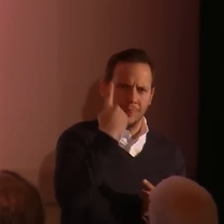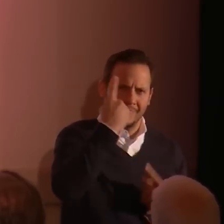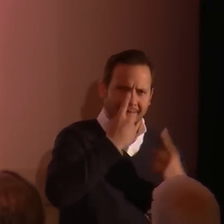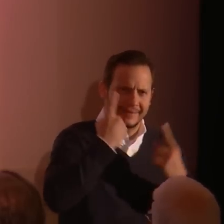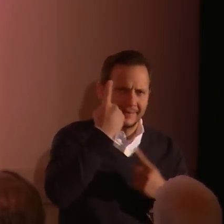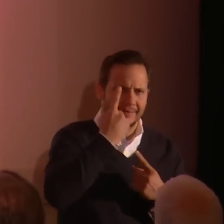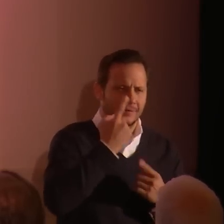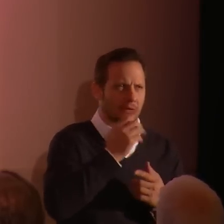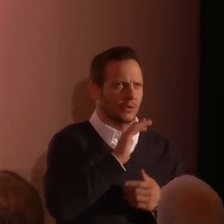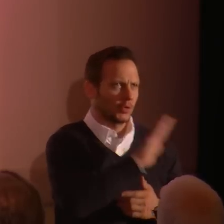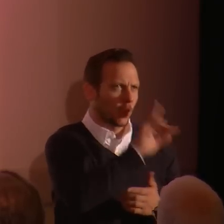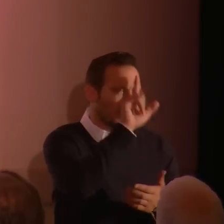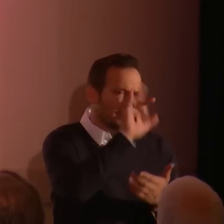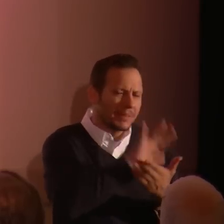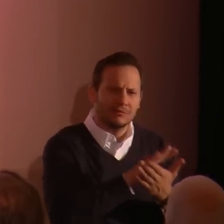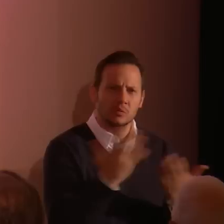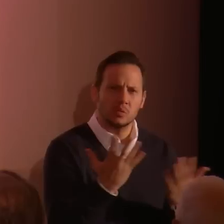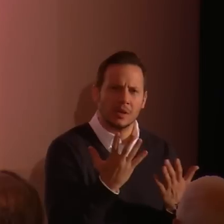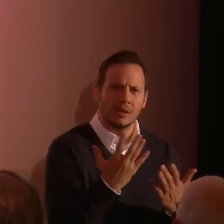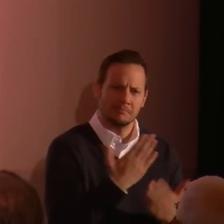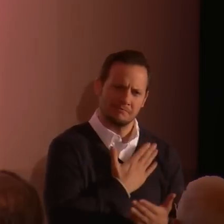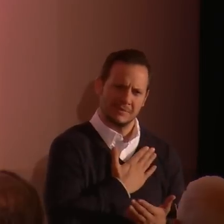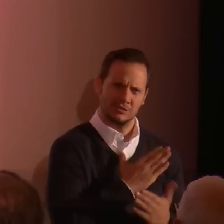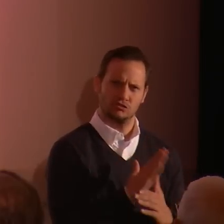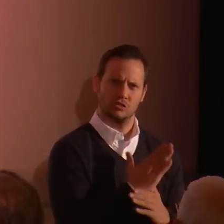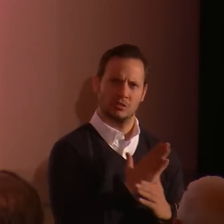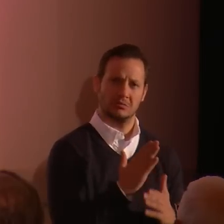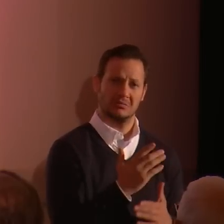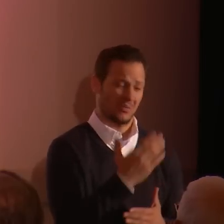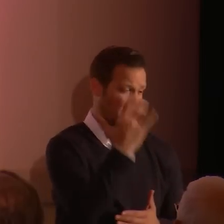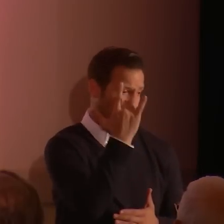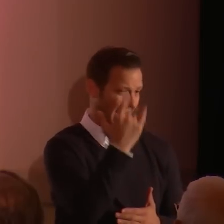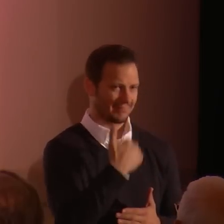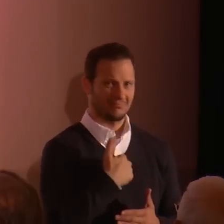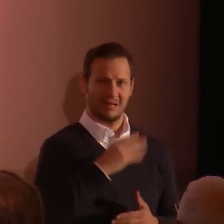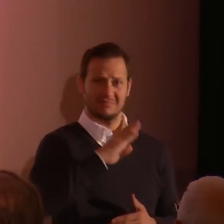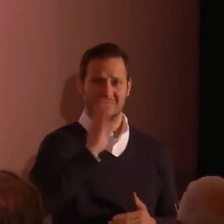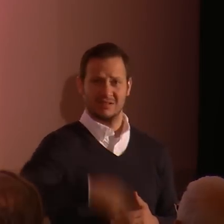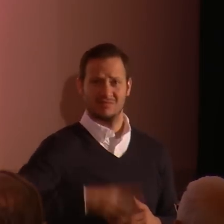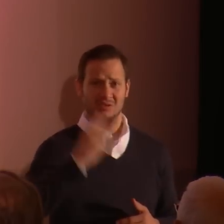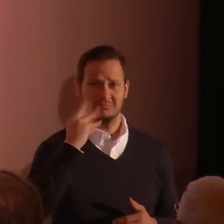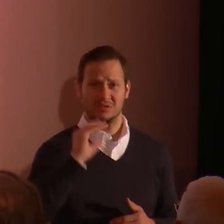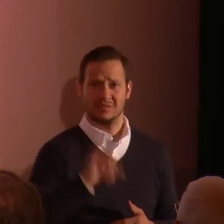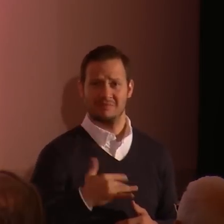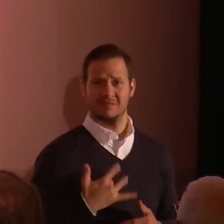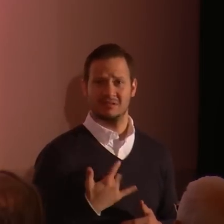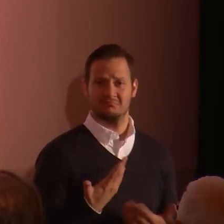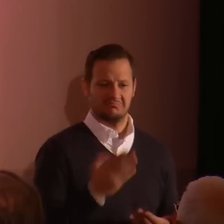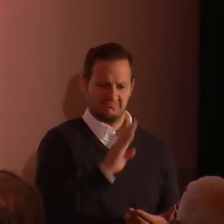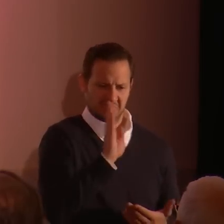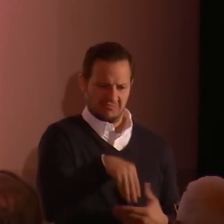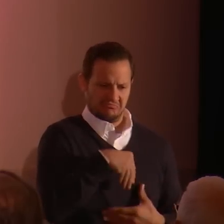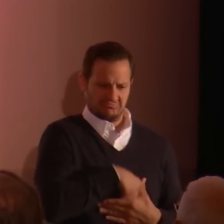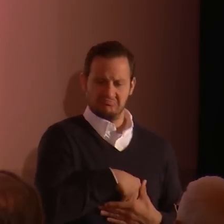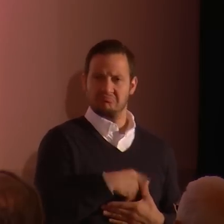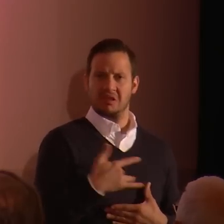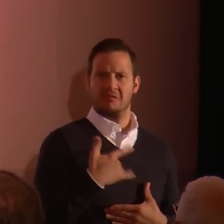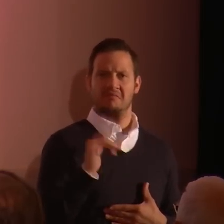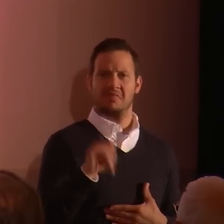is you believe, because I've never experienced that. I've never had that feeling or